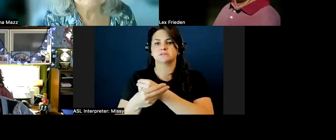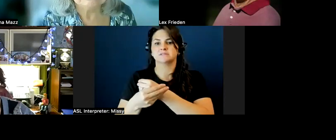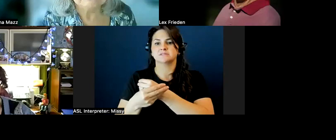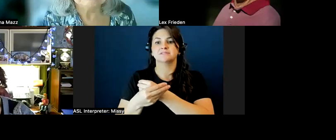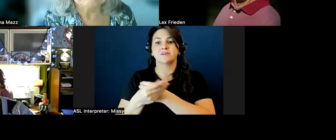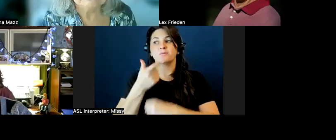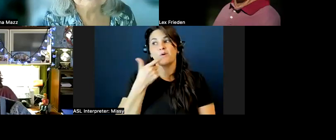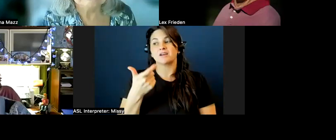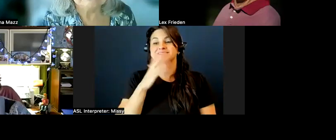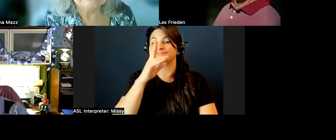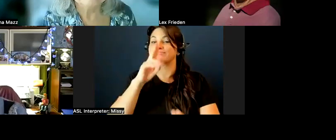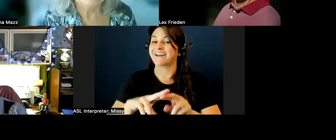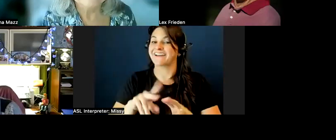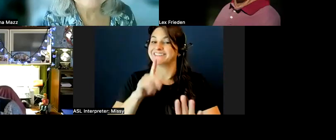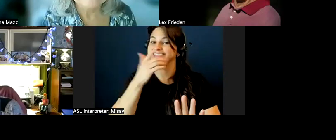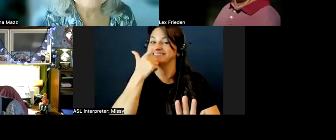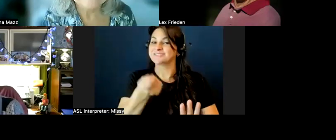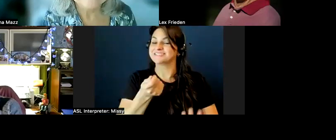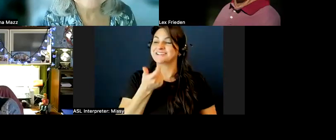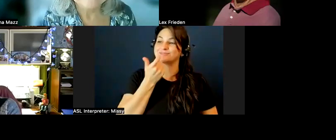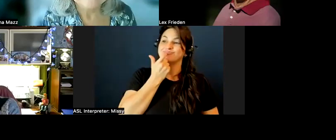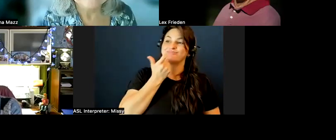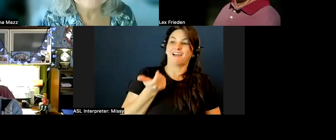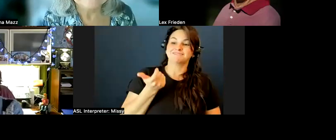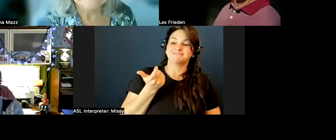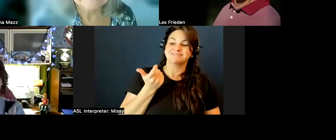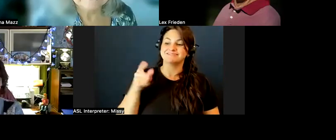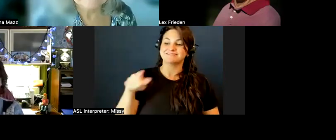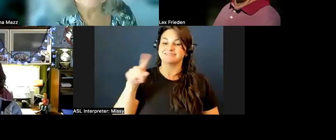It's a lot of fun to watch these